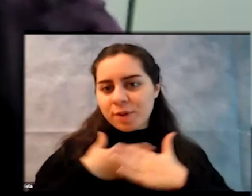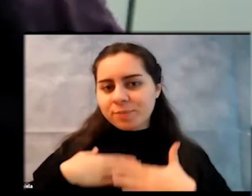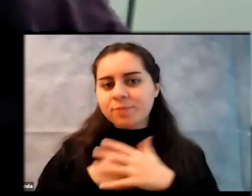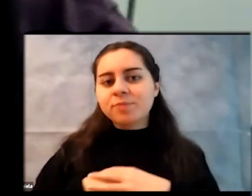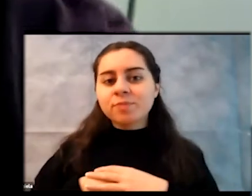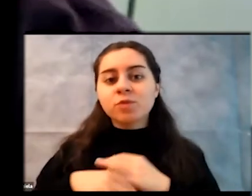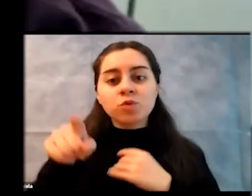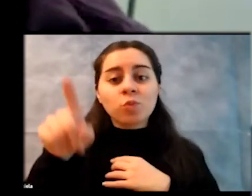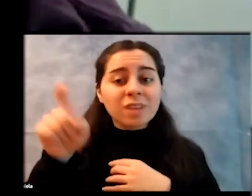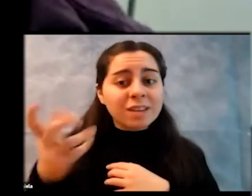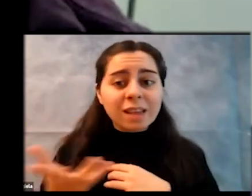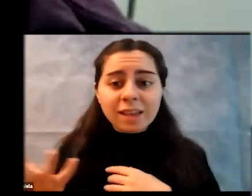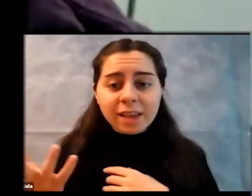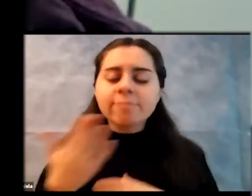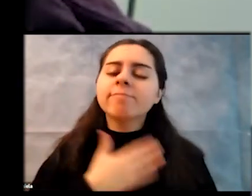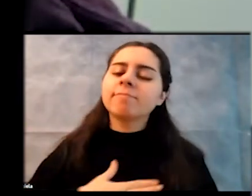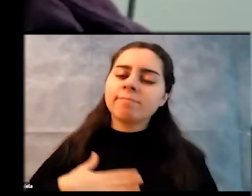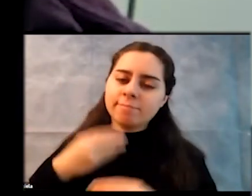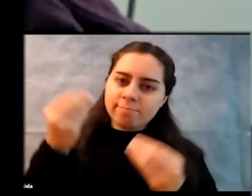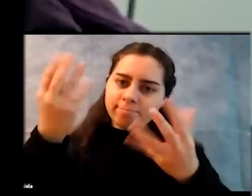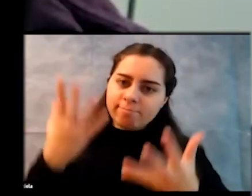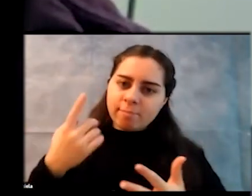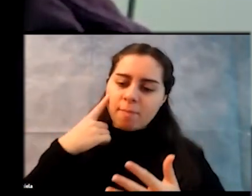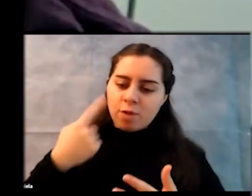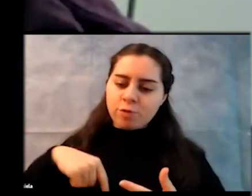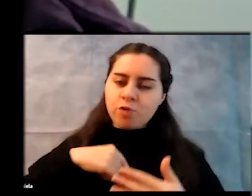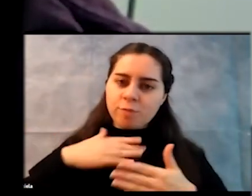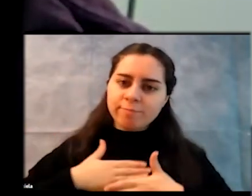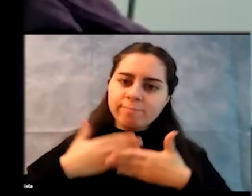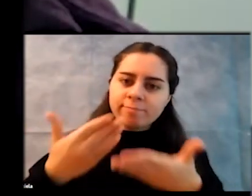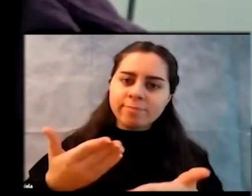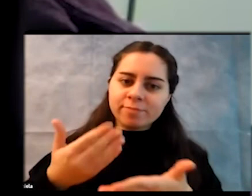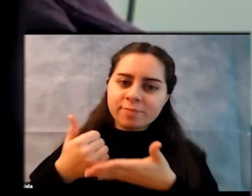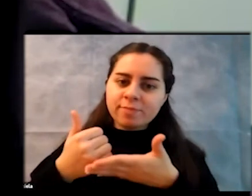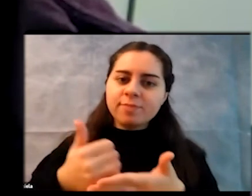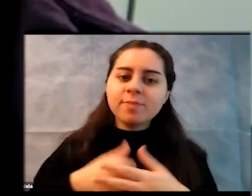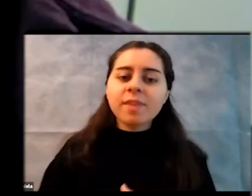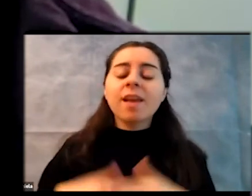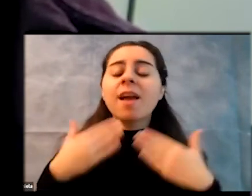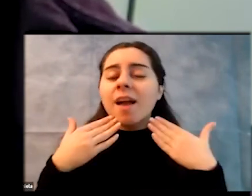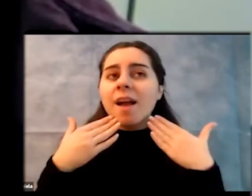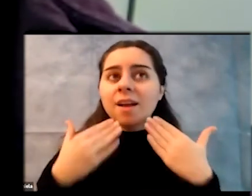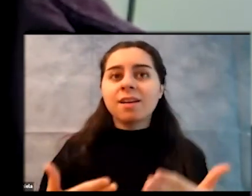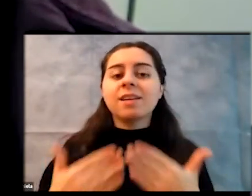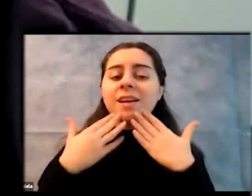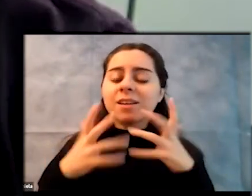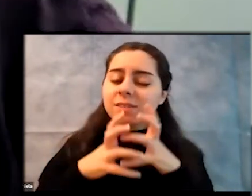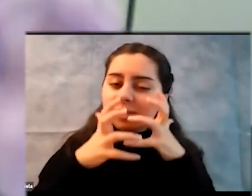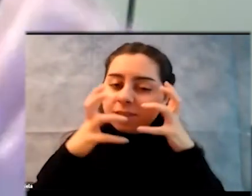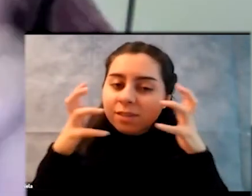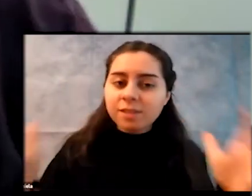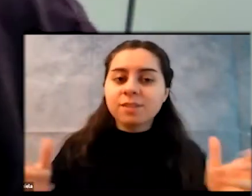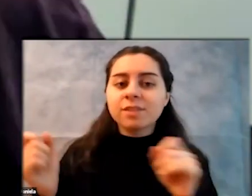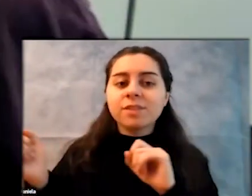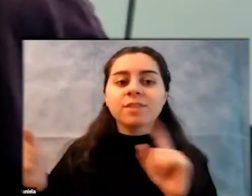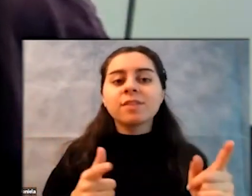needs and any research questions that you might have. So thank you very much, everyone. Have a